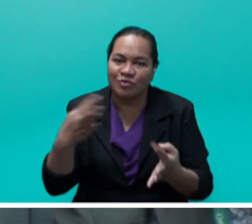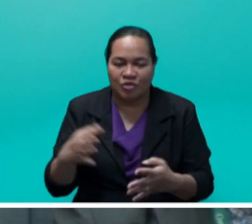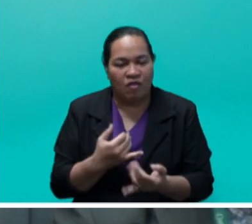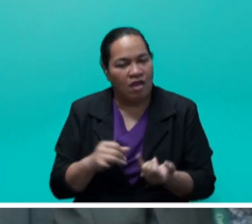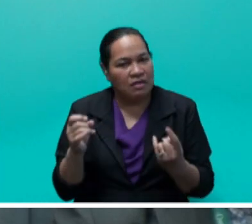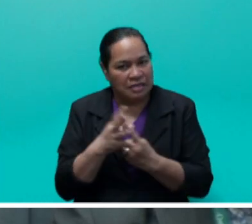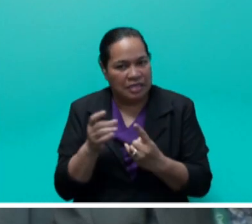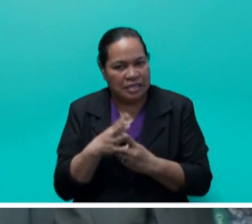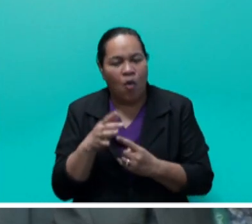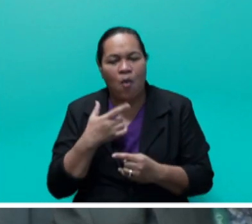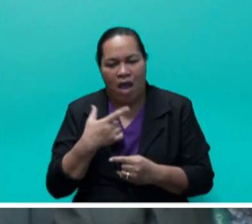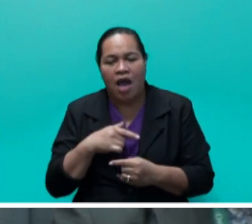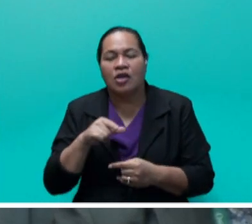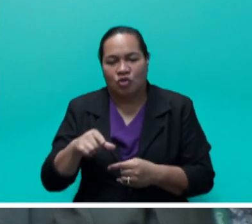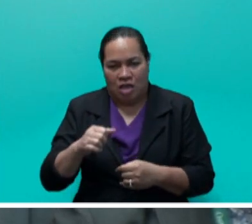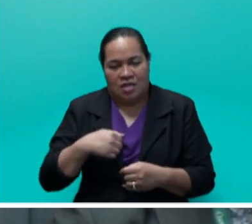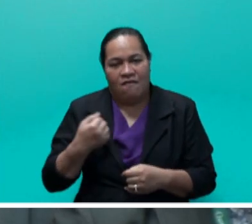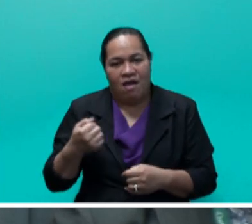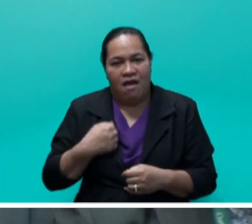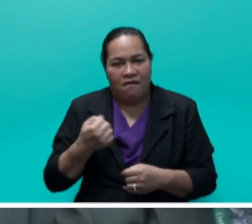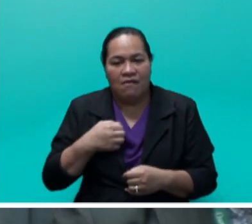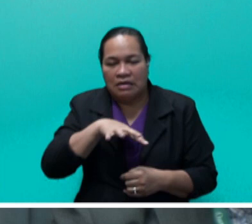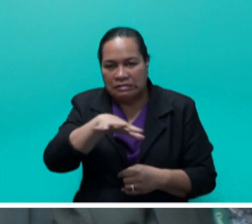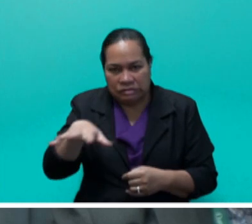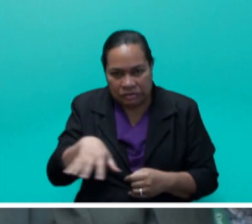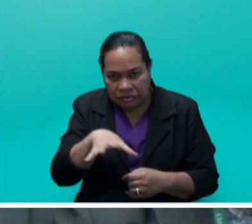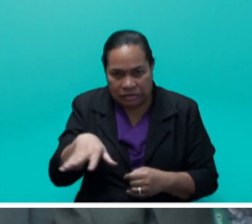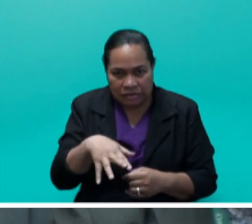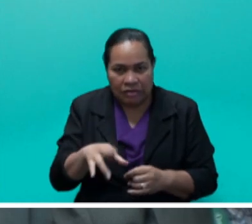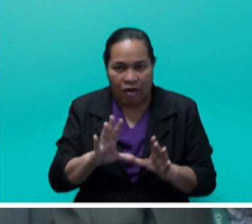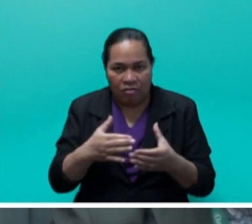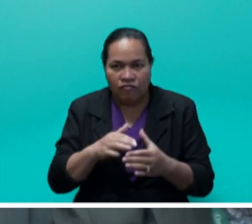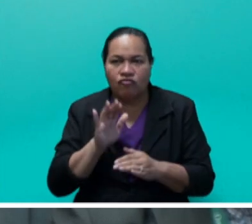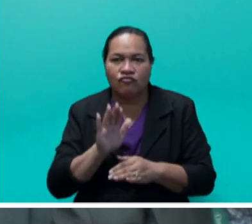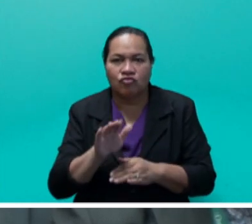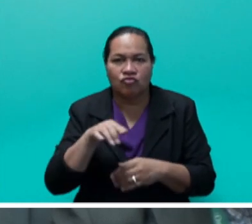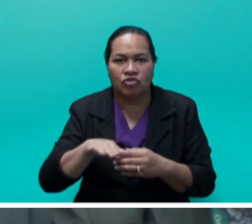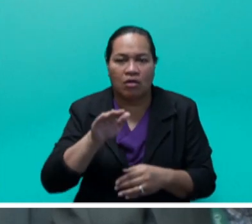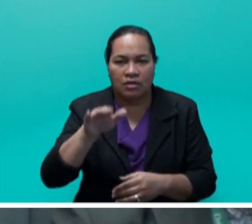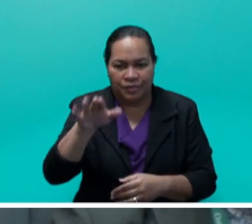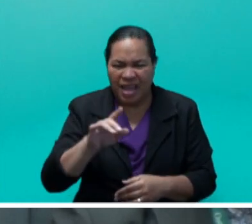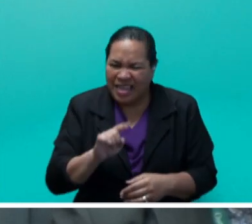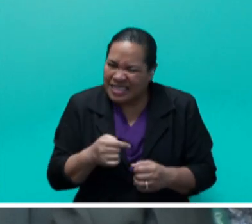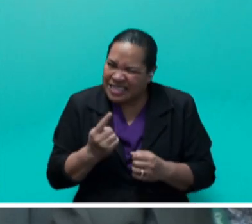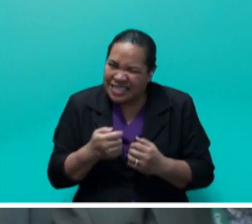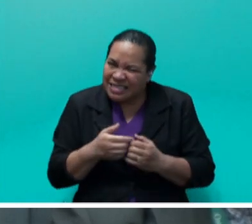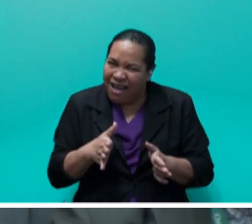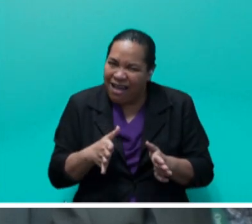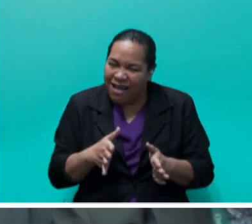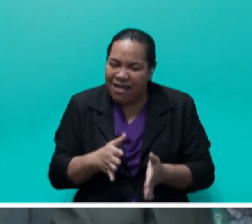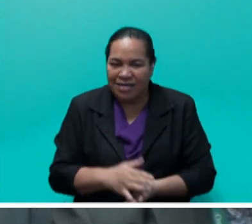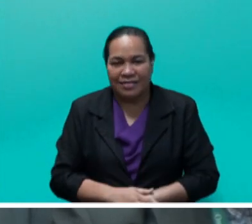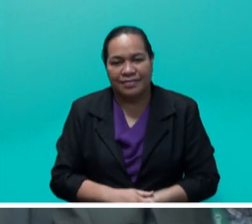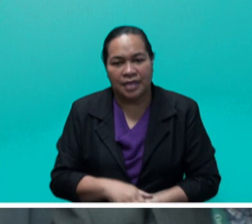the survival of further development of aquaculture sector. Mr. Speaker, sir, this is just the beginning.